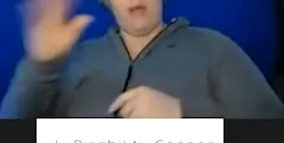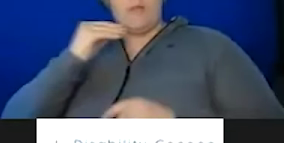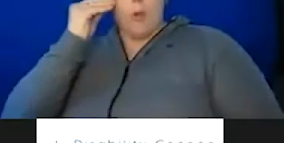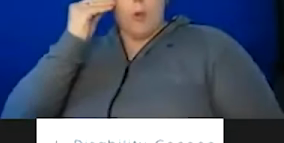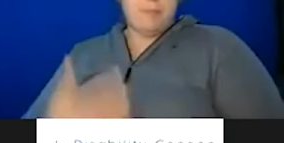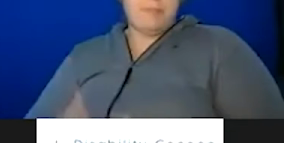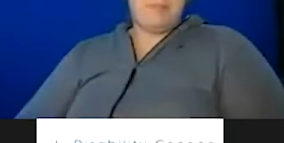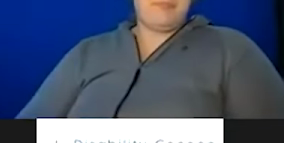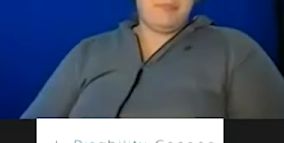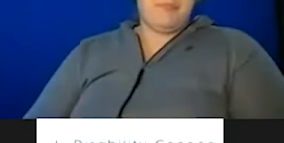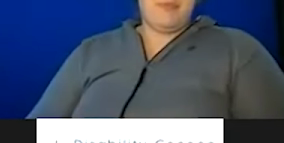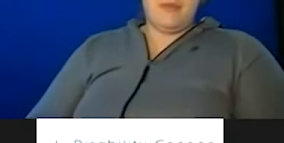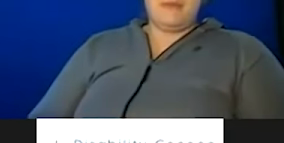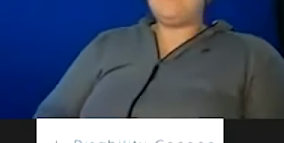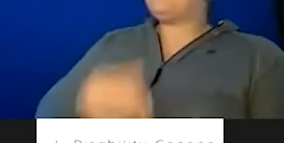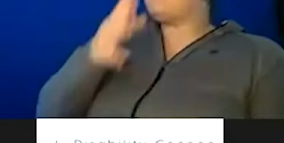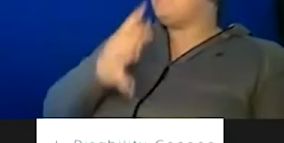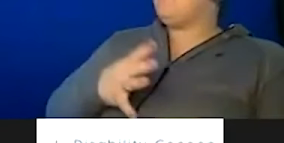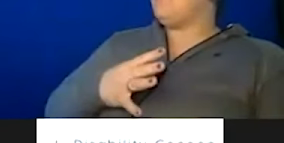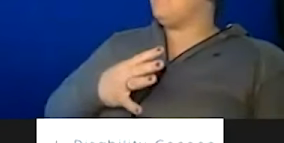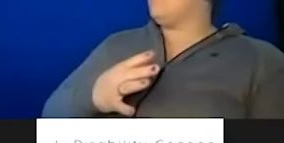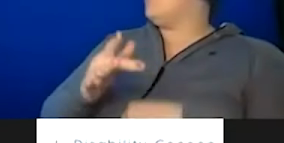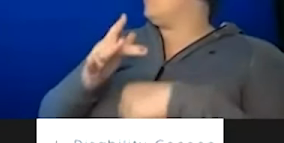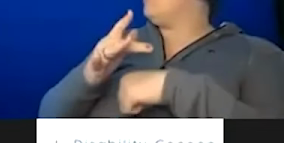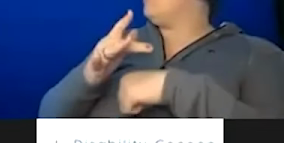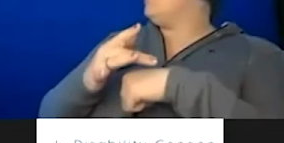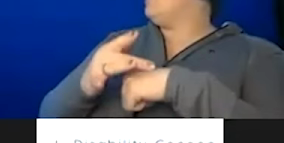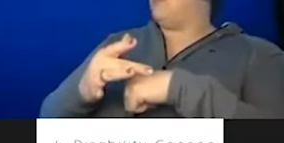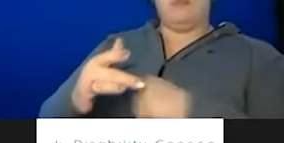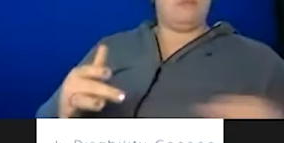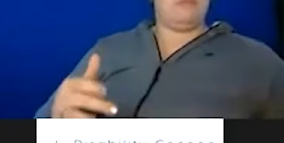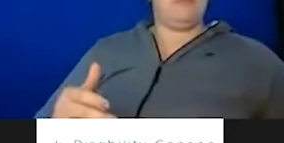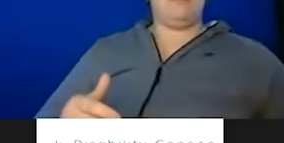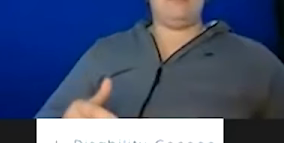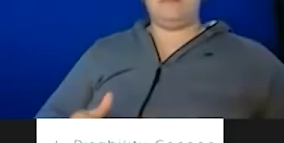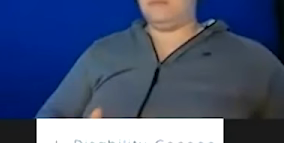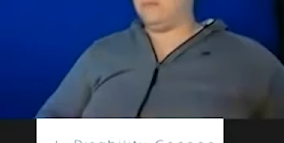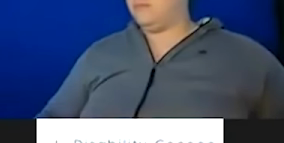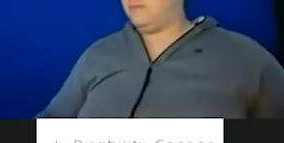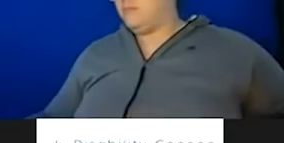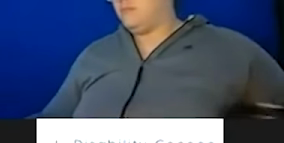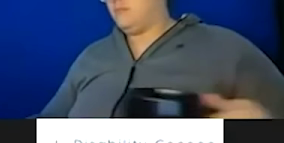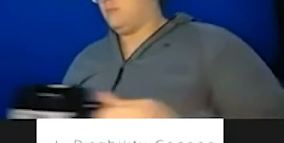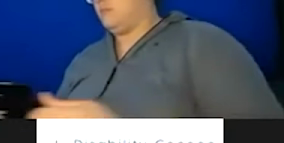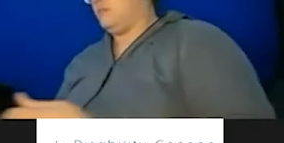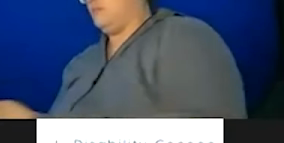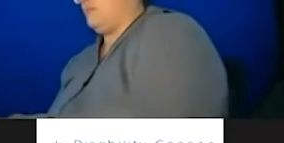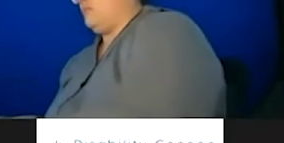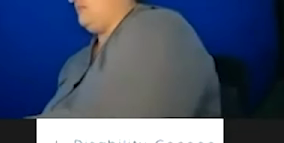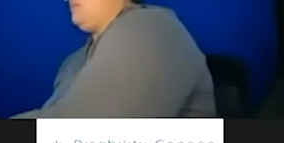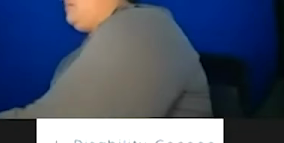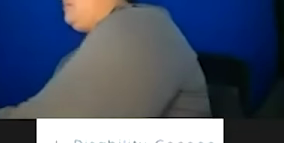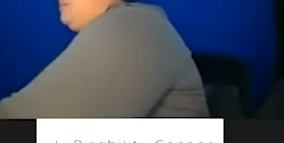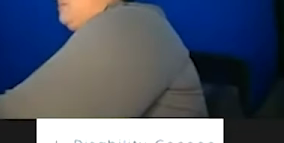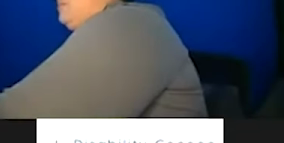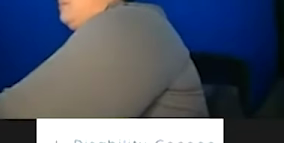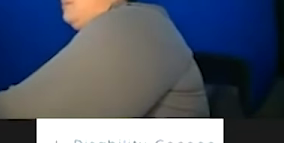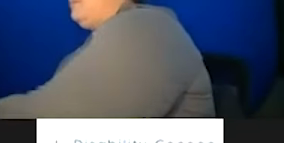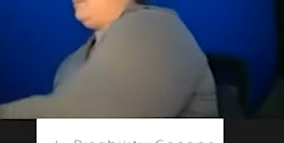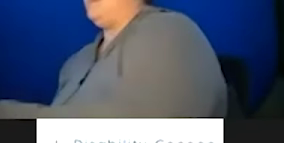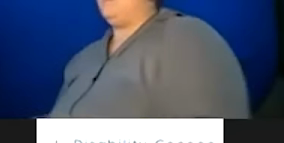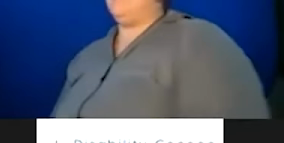we promised that we were going to dive in and talk a little bit more about something called schedules and routines. And so I think Richard's going to